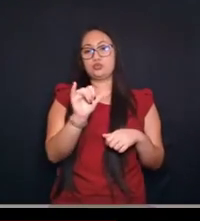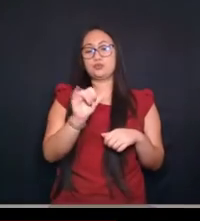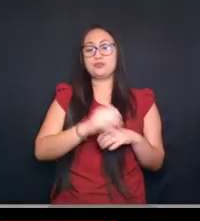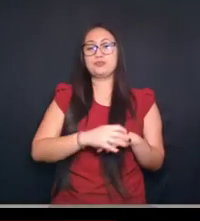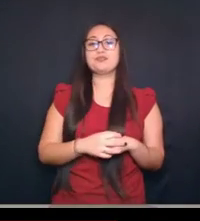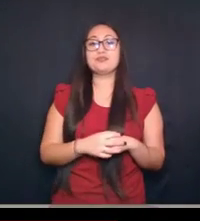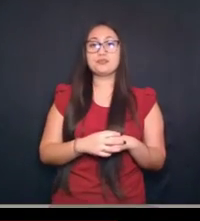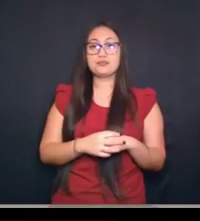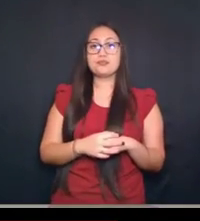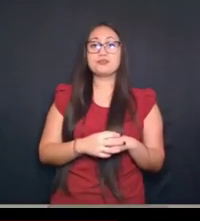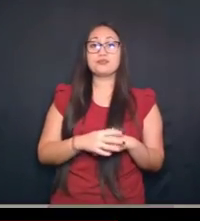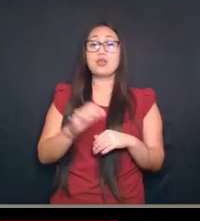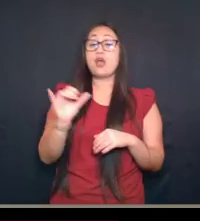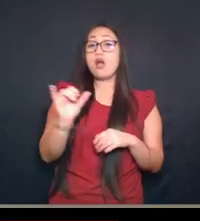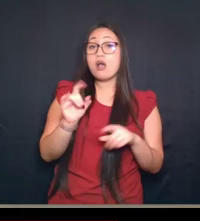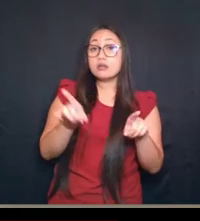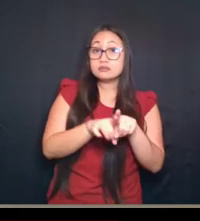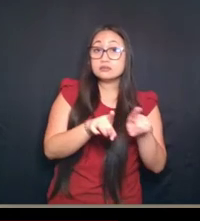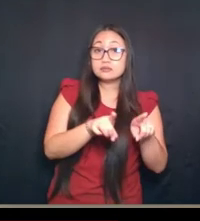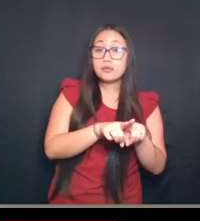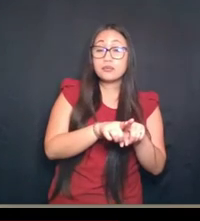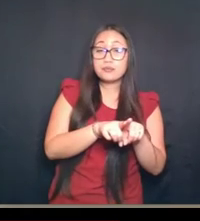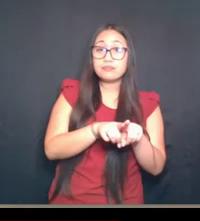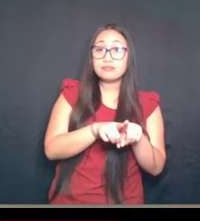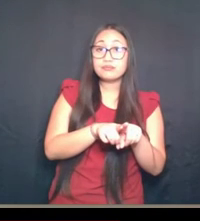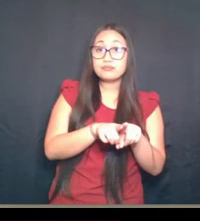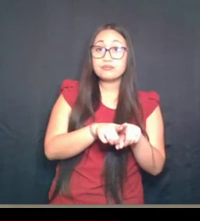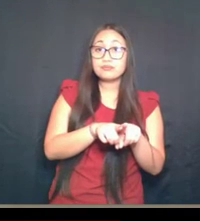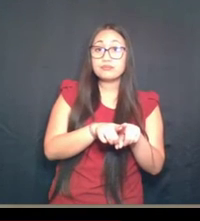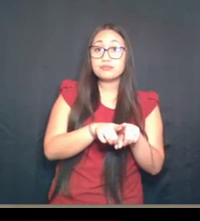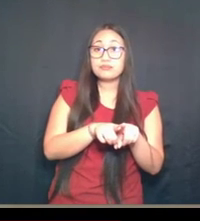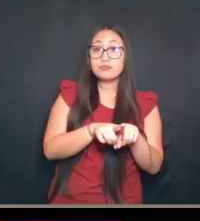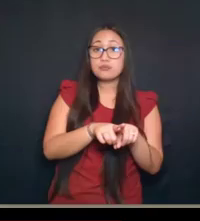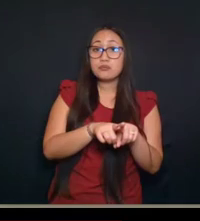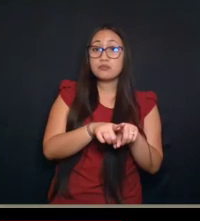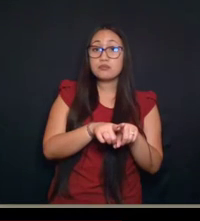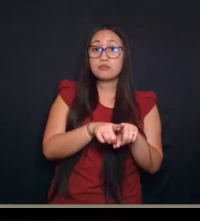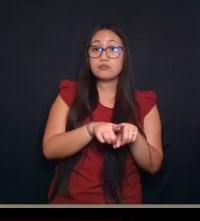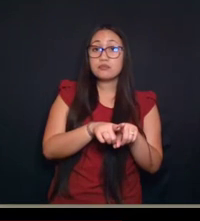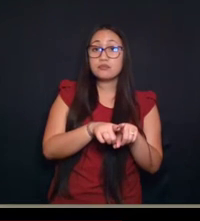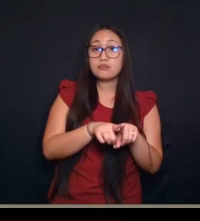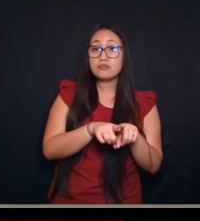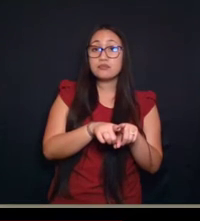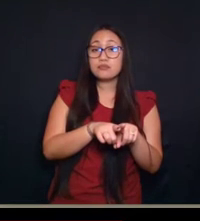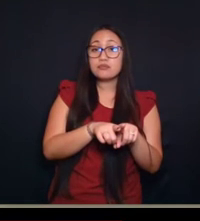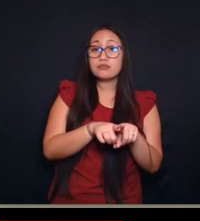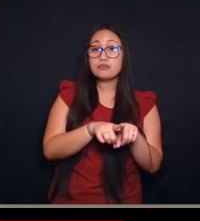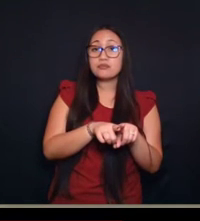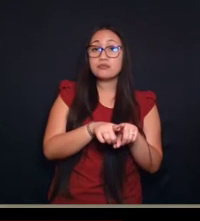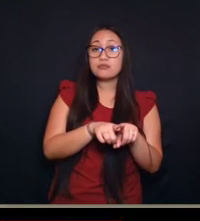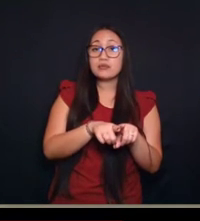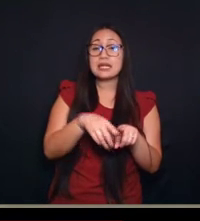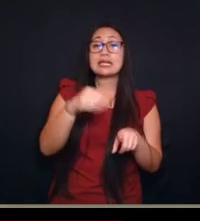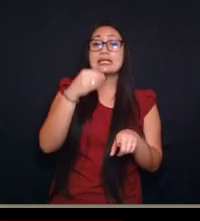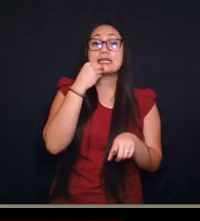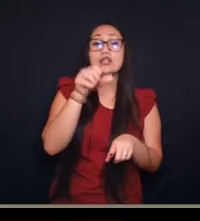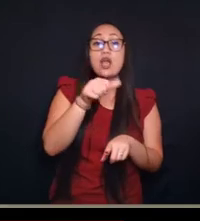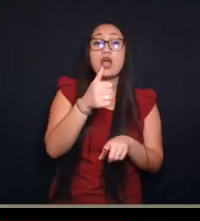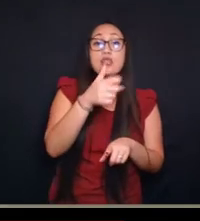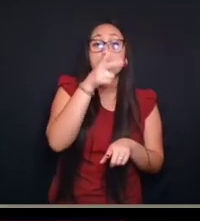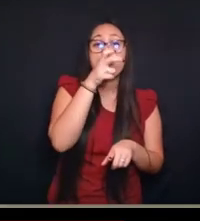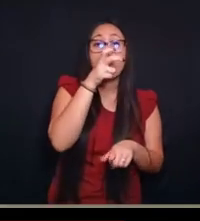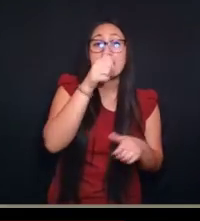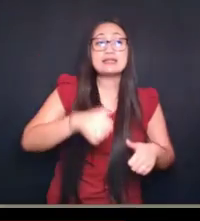more of their time on the water, water striders feed mostly on other insects that live near water. In